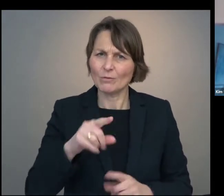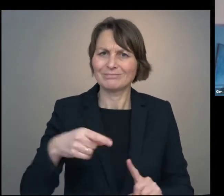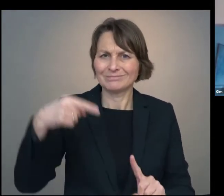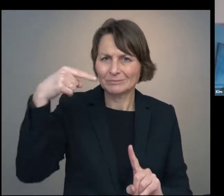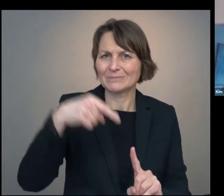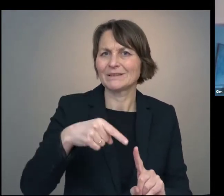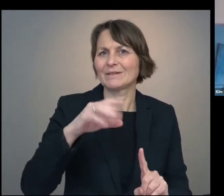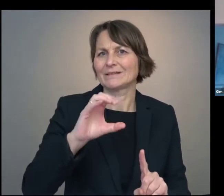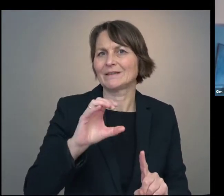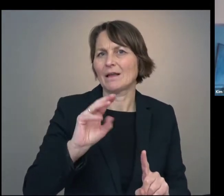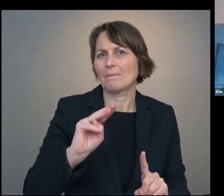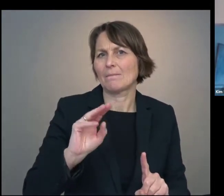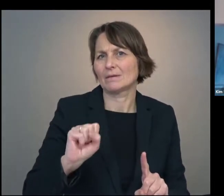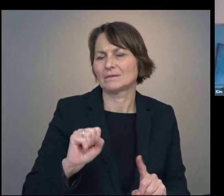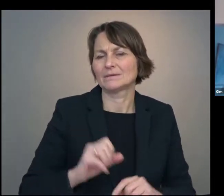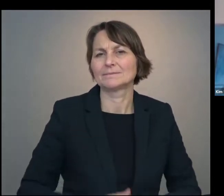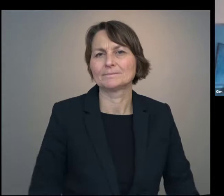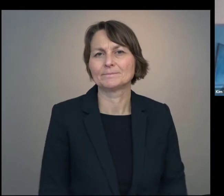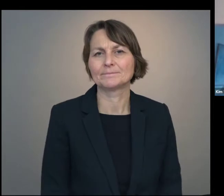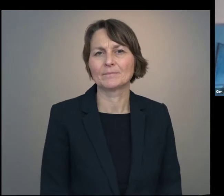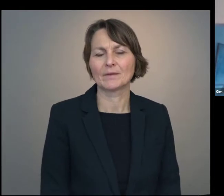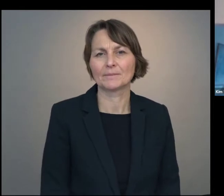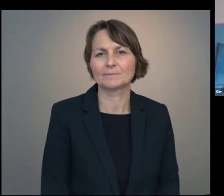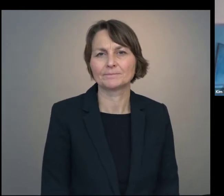the CMS as well.